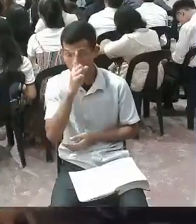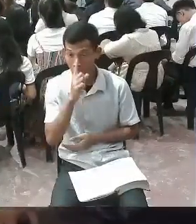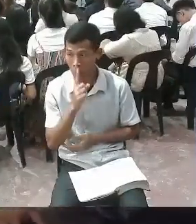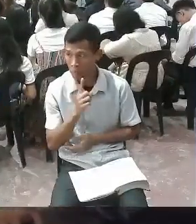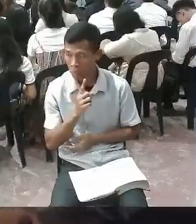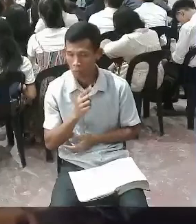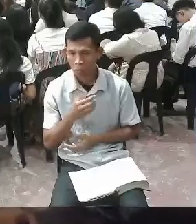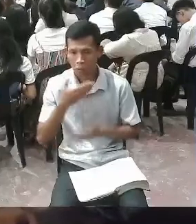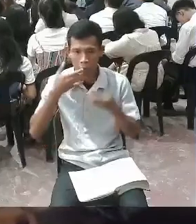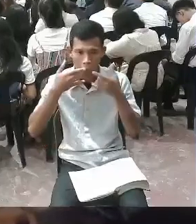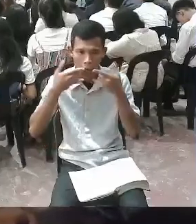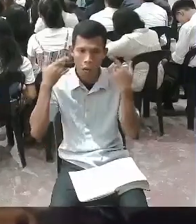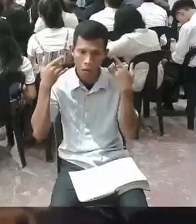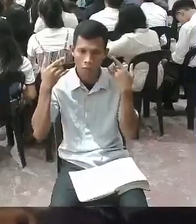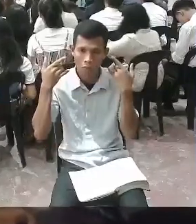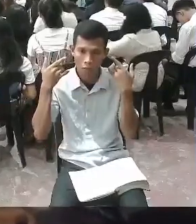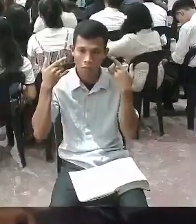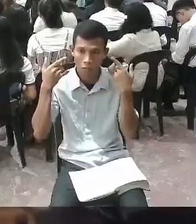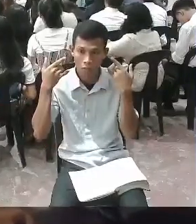Masks.